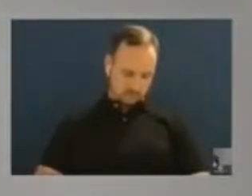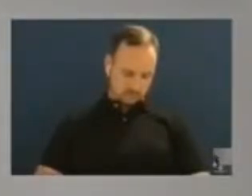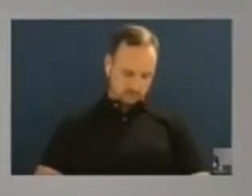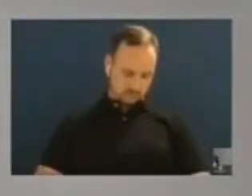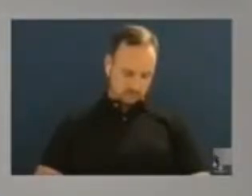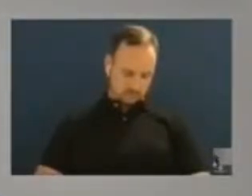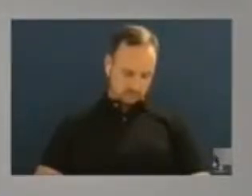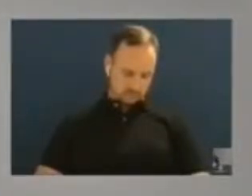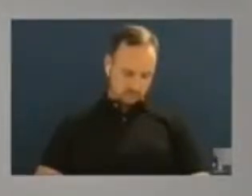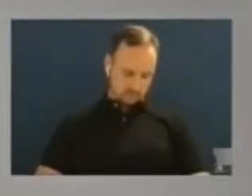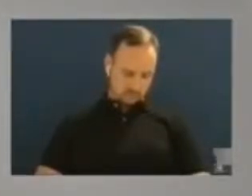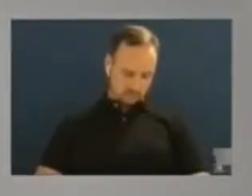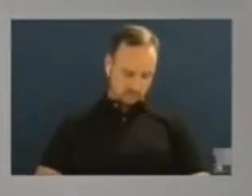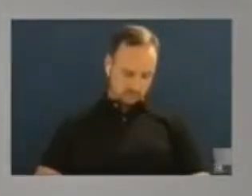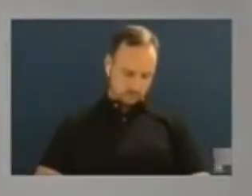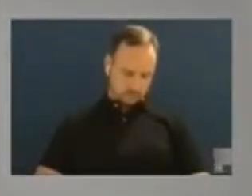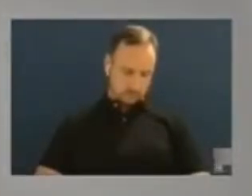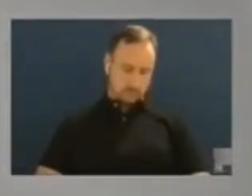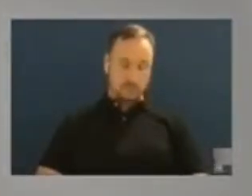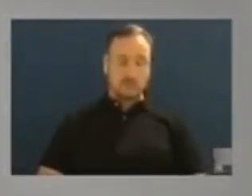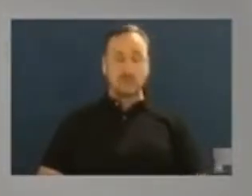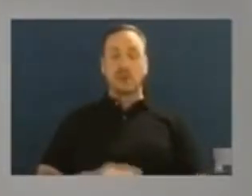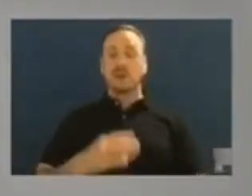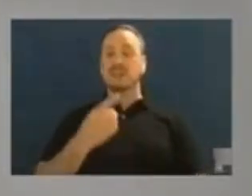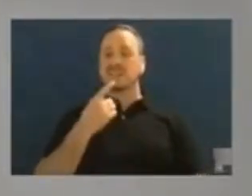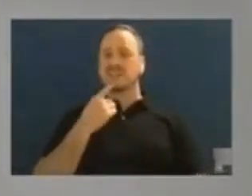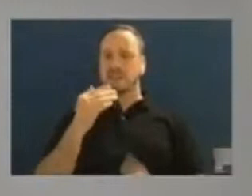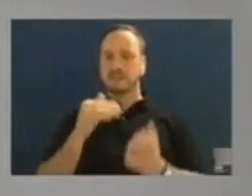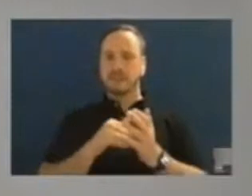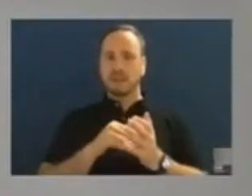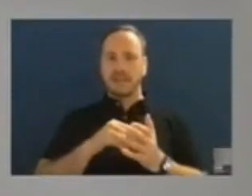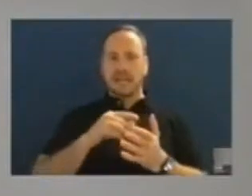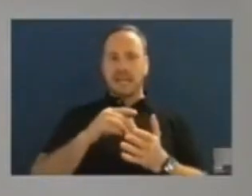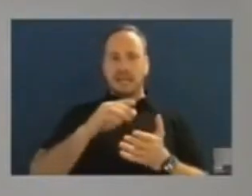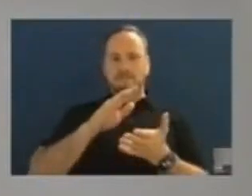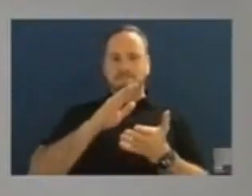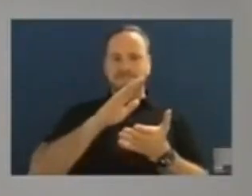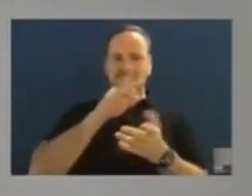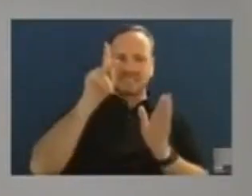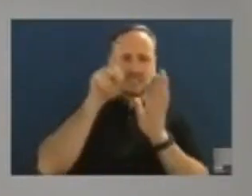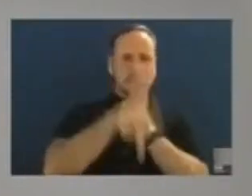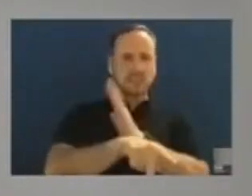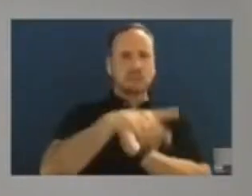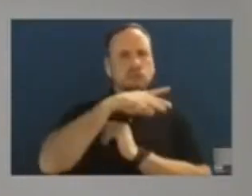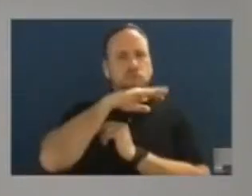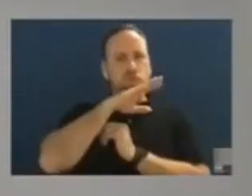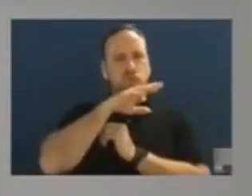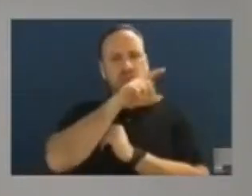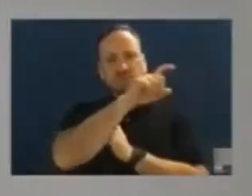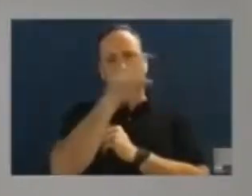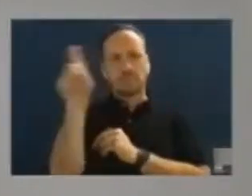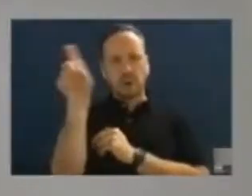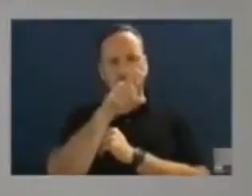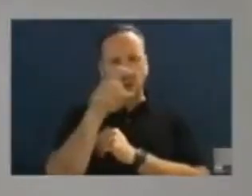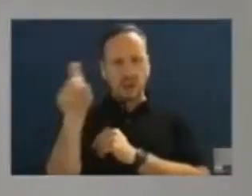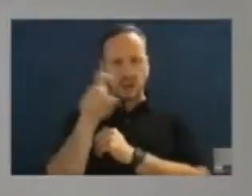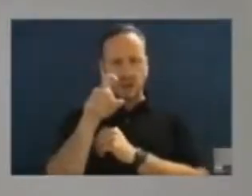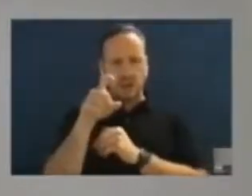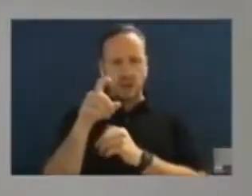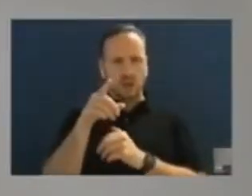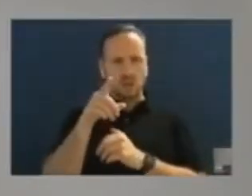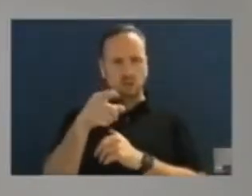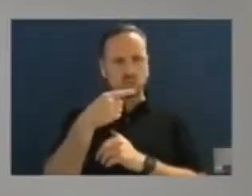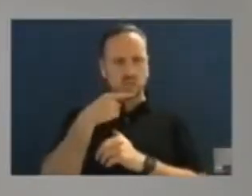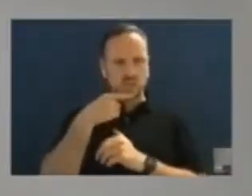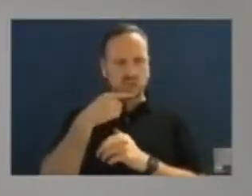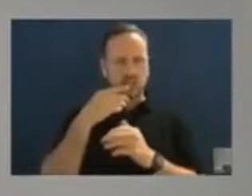okay. So the sanitizing disinfectant spray that teachers might use between class changes, I just want to